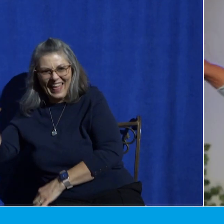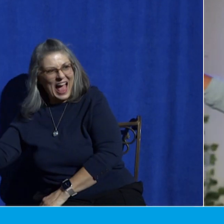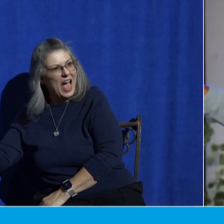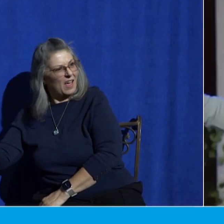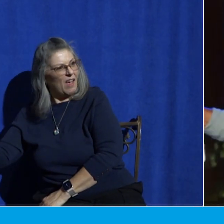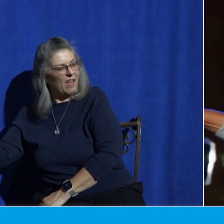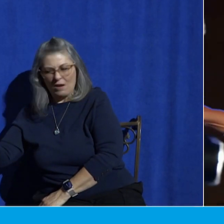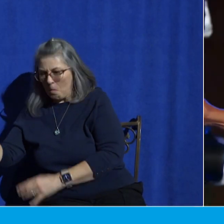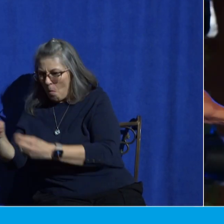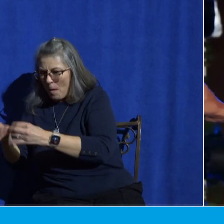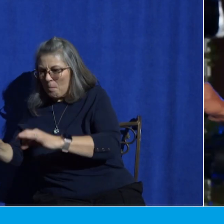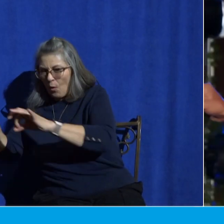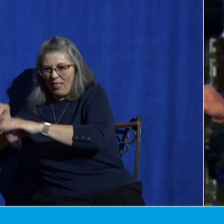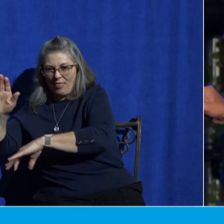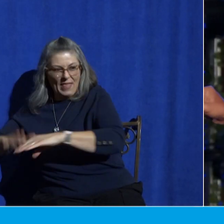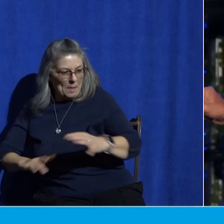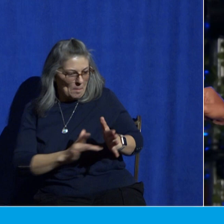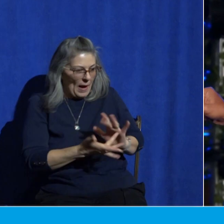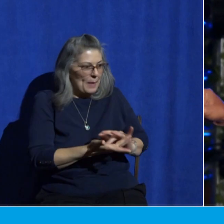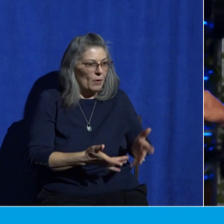And you're going to go with that.